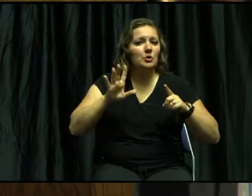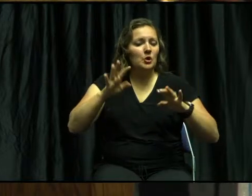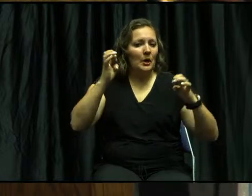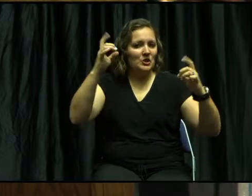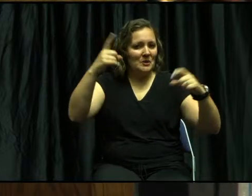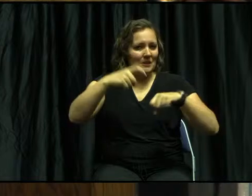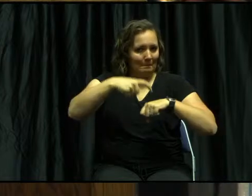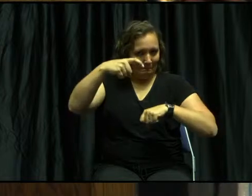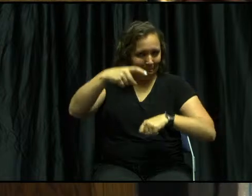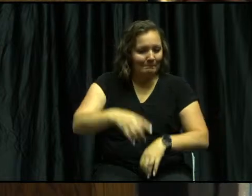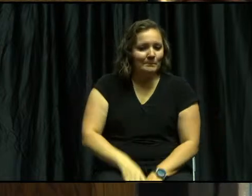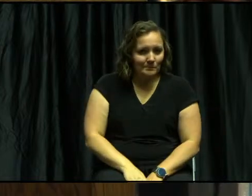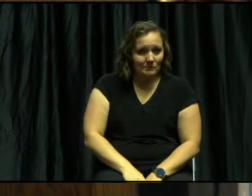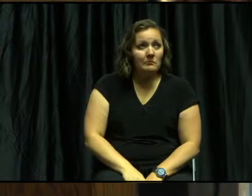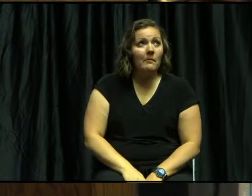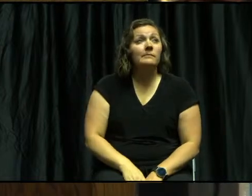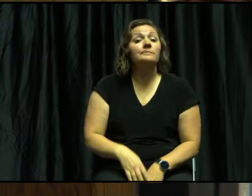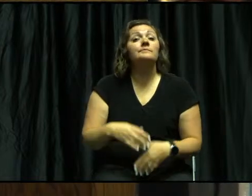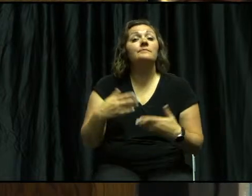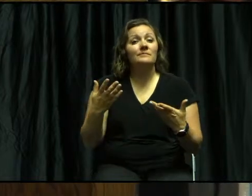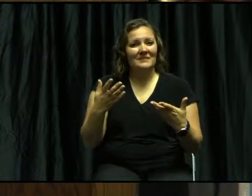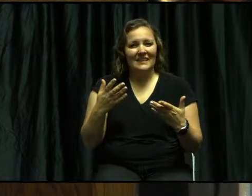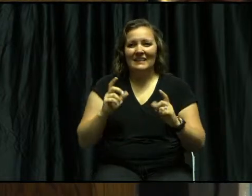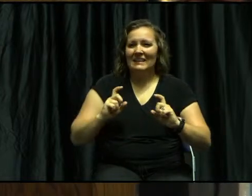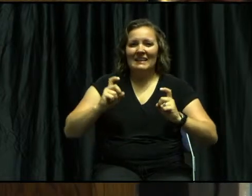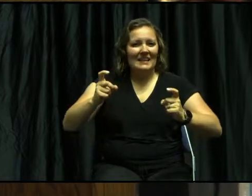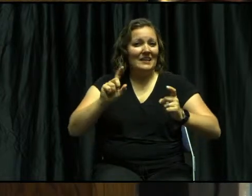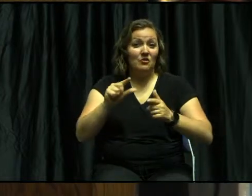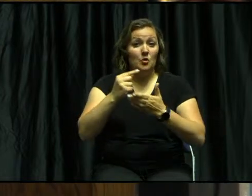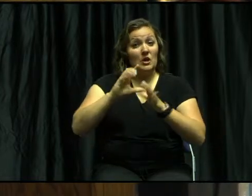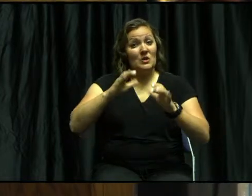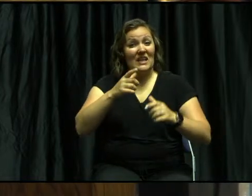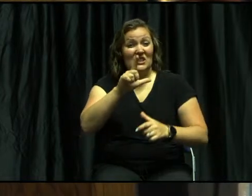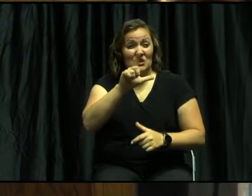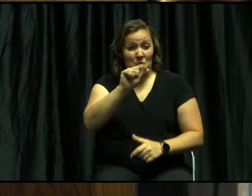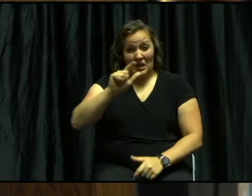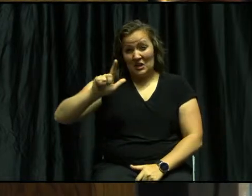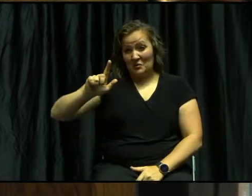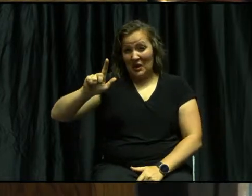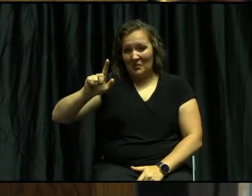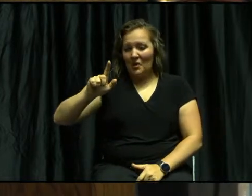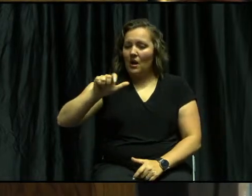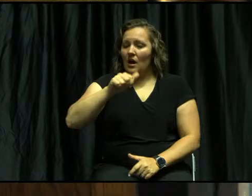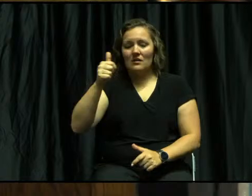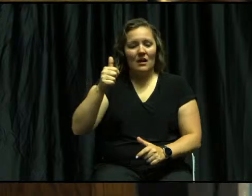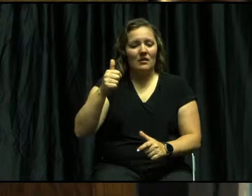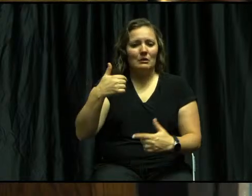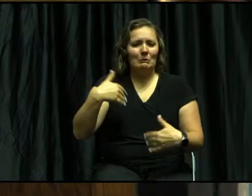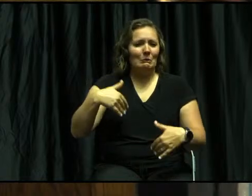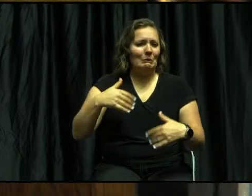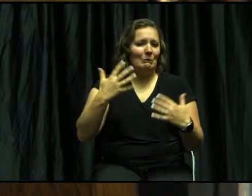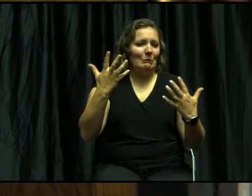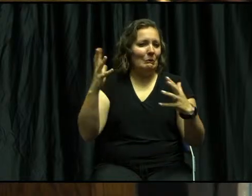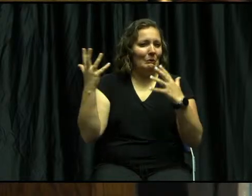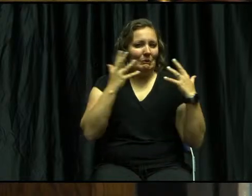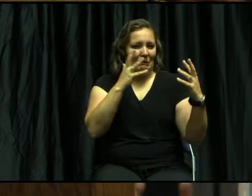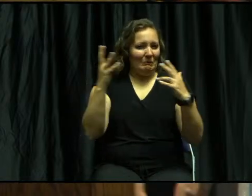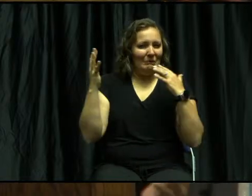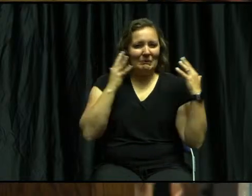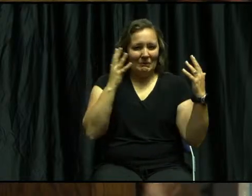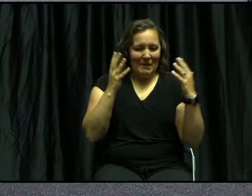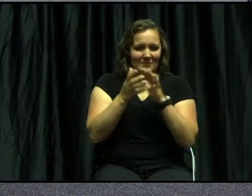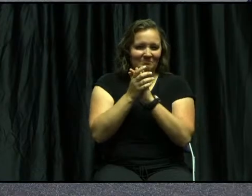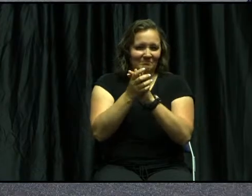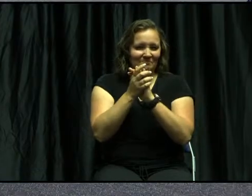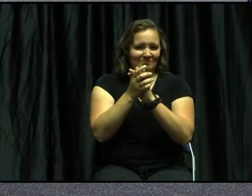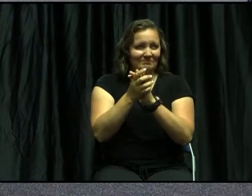education. Let's give the graduating class of 2021 another well-earned round of applause.